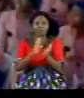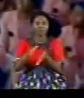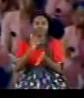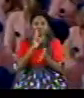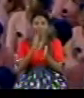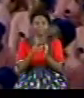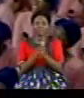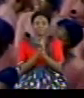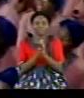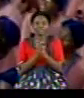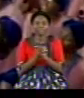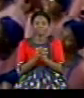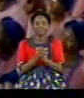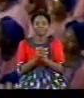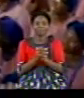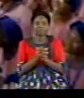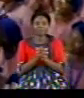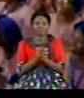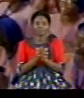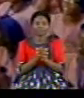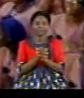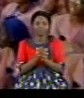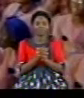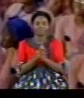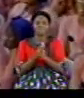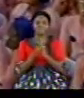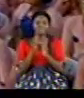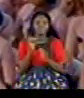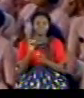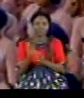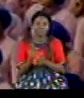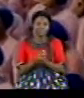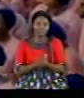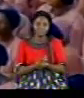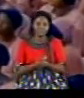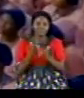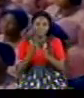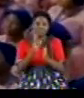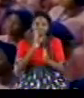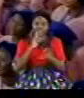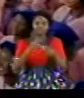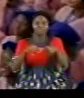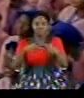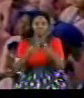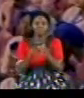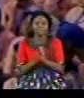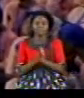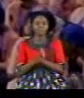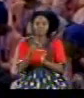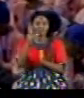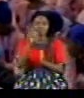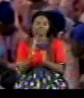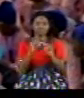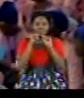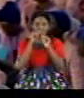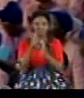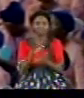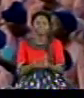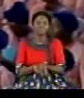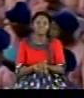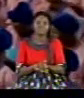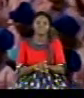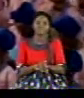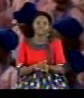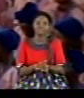Leave her. Okay. Allow her to go. God bless you. God bless you.